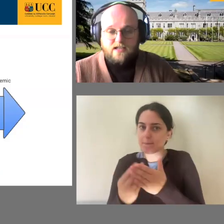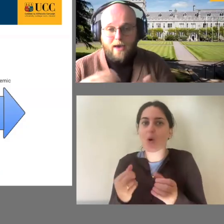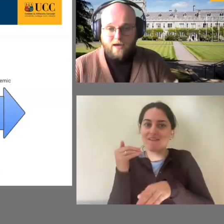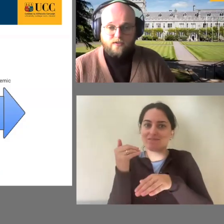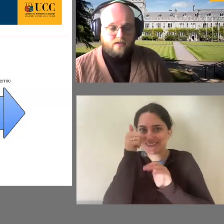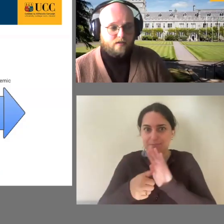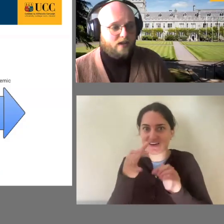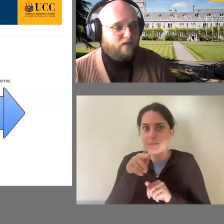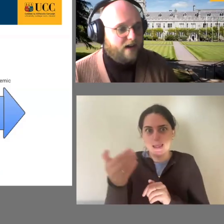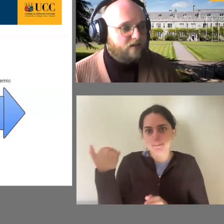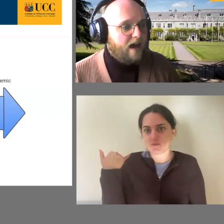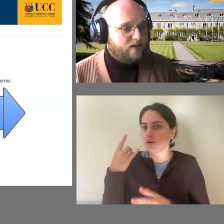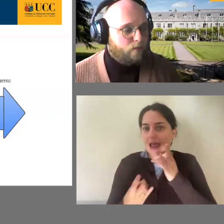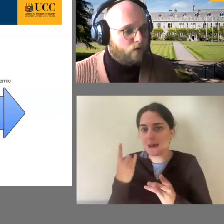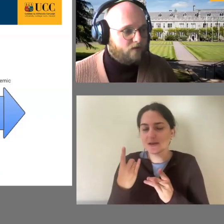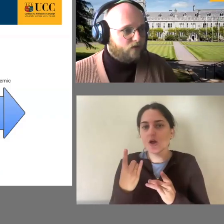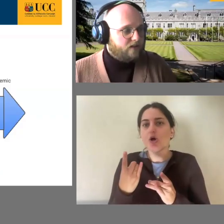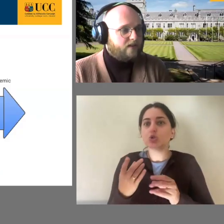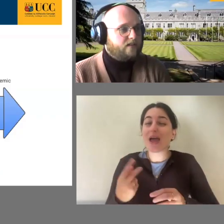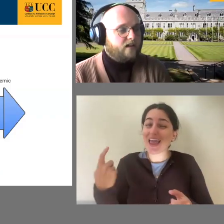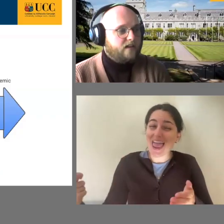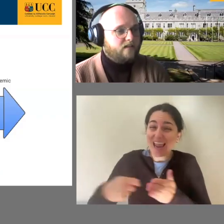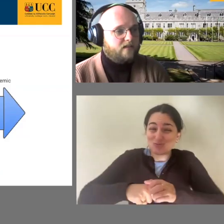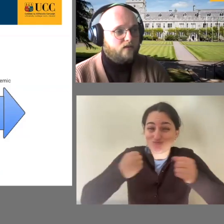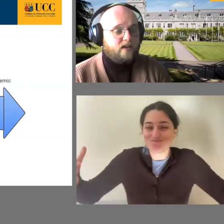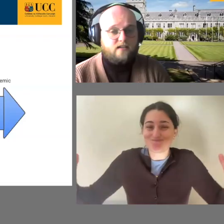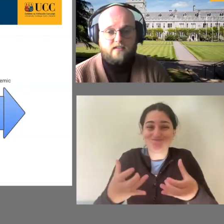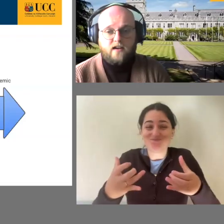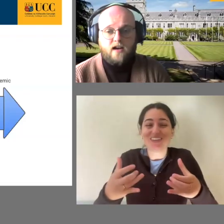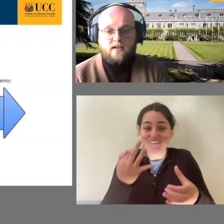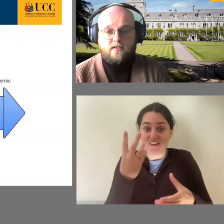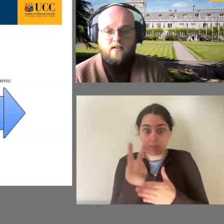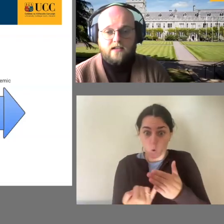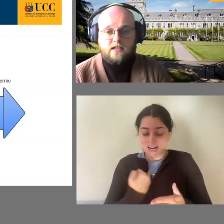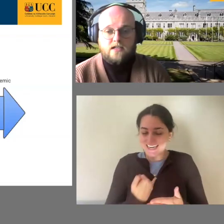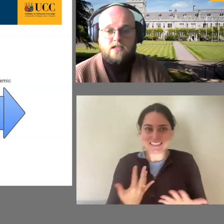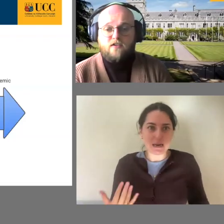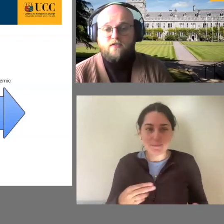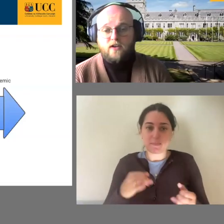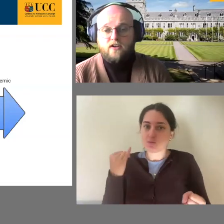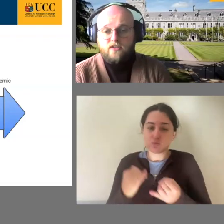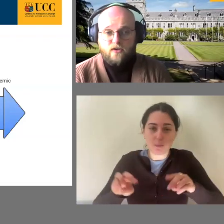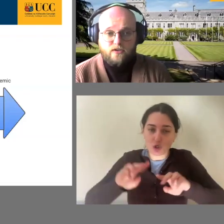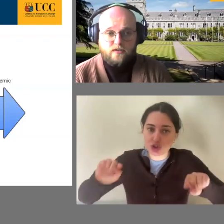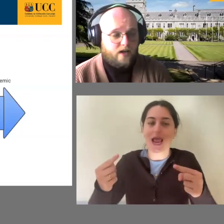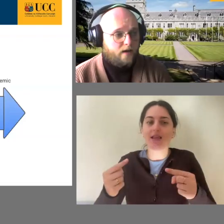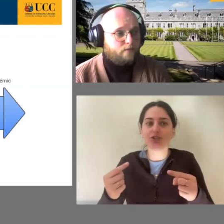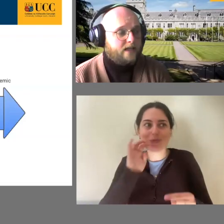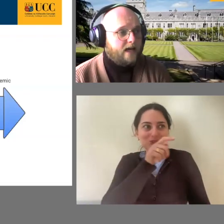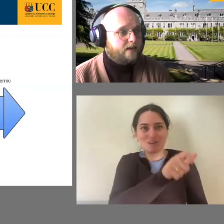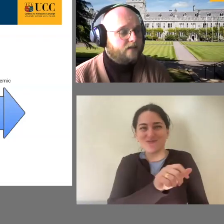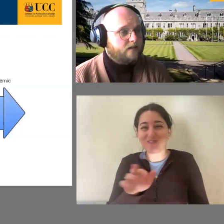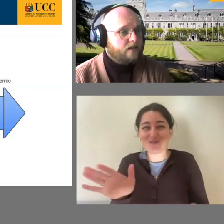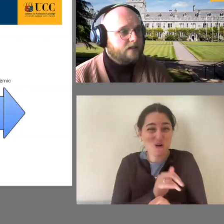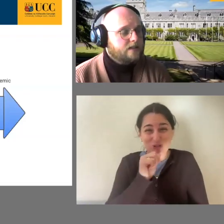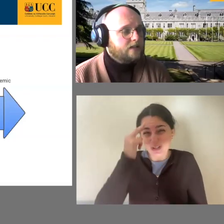something that is compounded by the fact of having both of those intersecting identities, 2 identities that aren't necessarily fully understood in